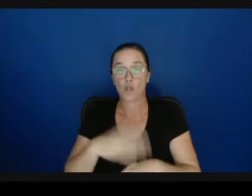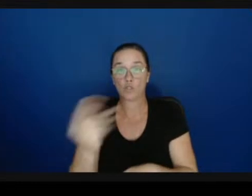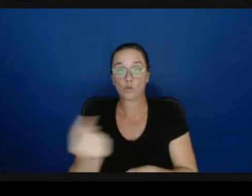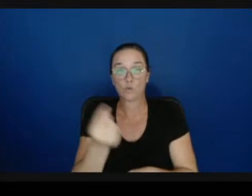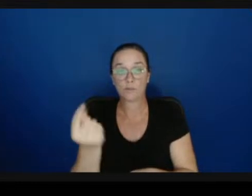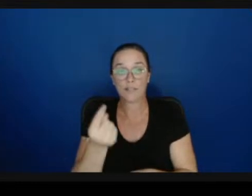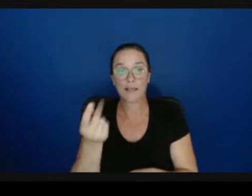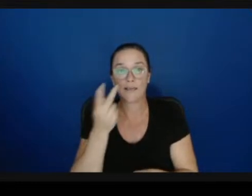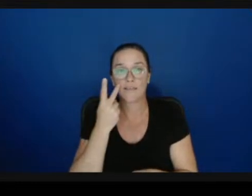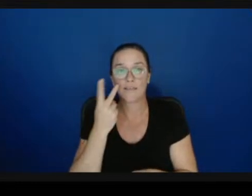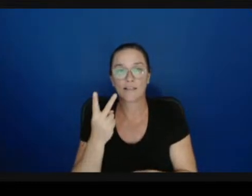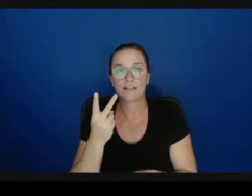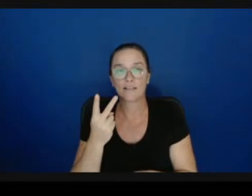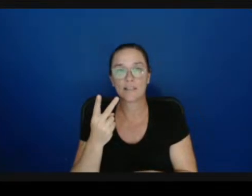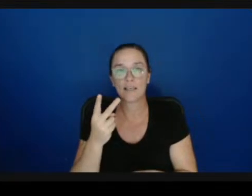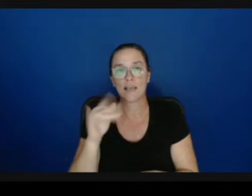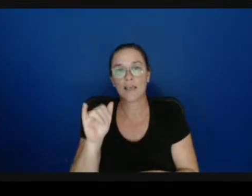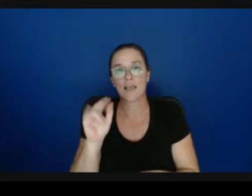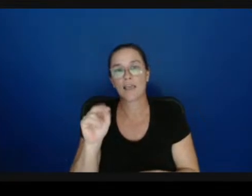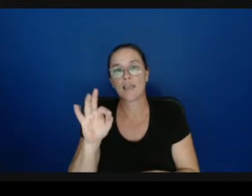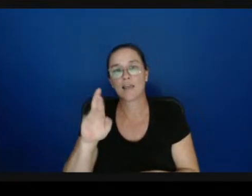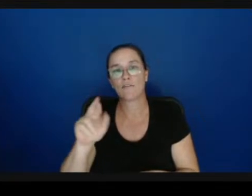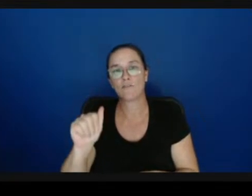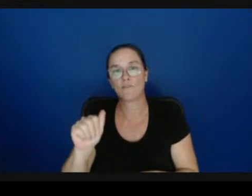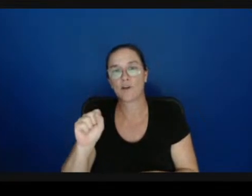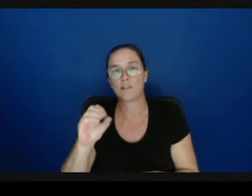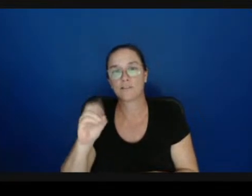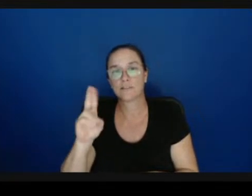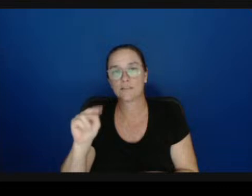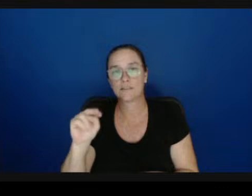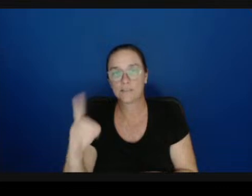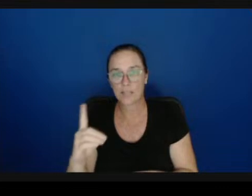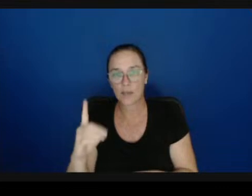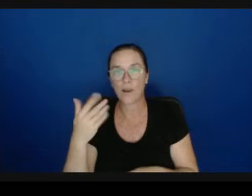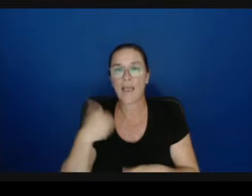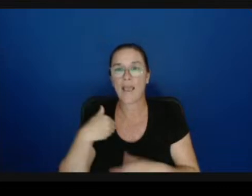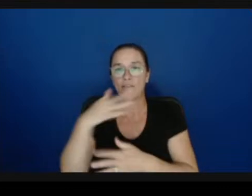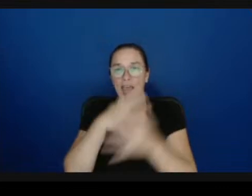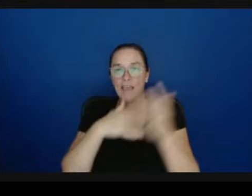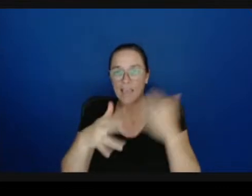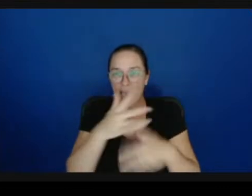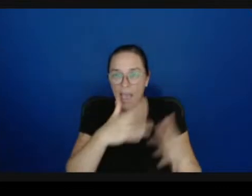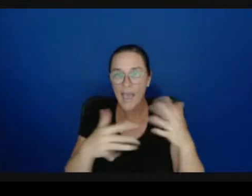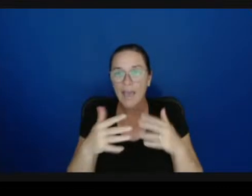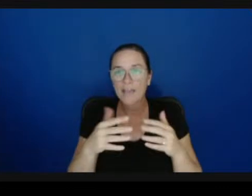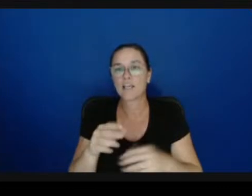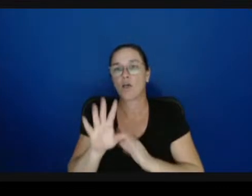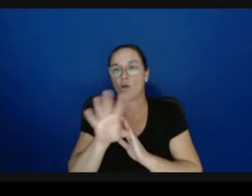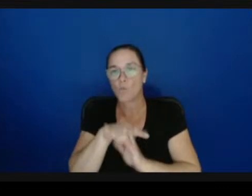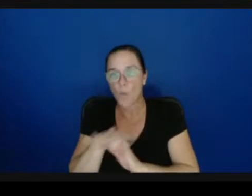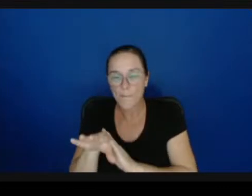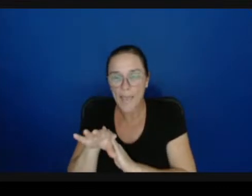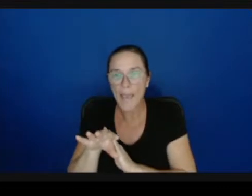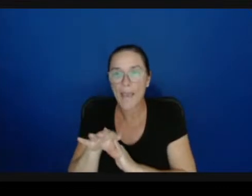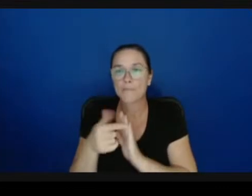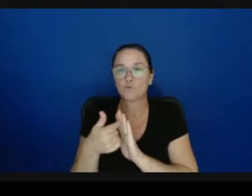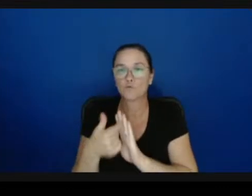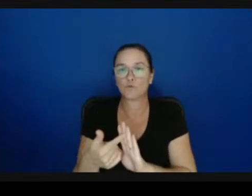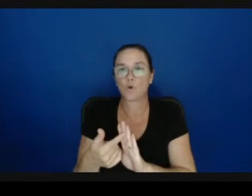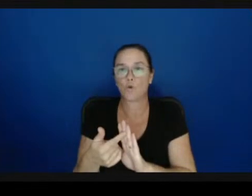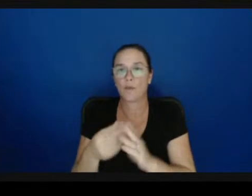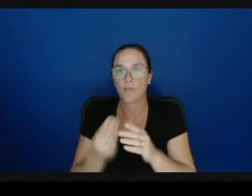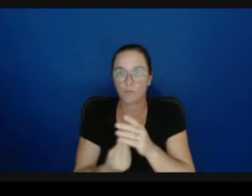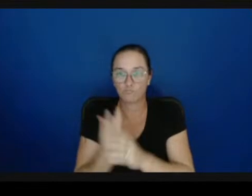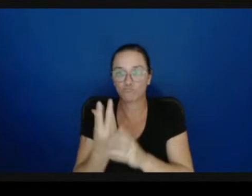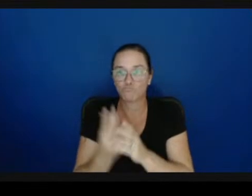of infrasound showing gas venting, the thermal satellite again, and webcams showing the reactivation